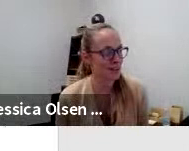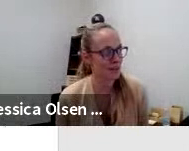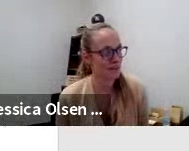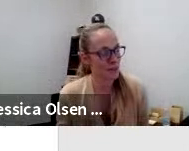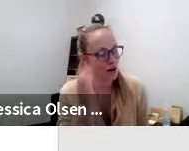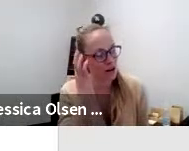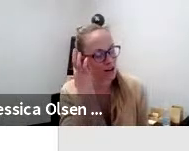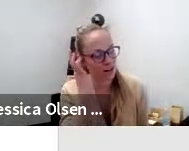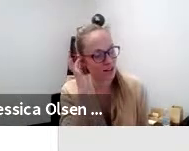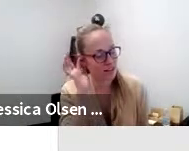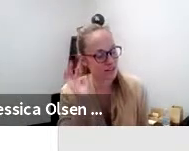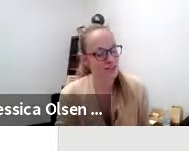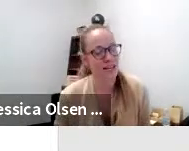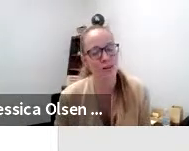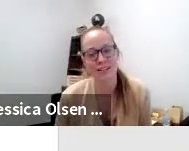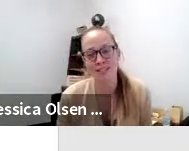because